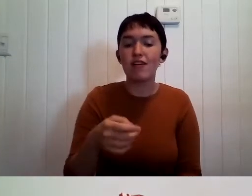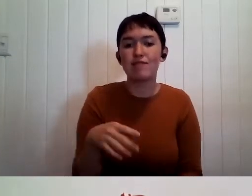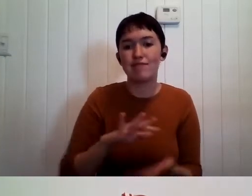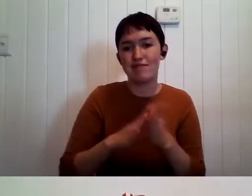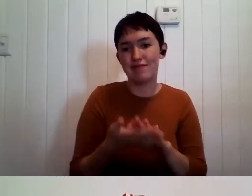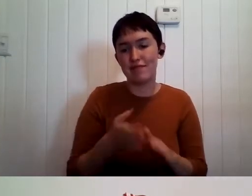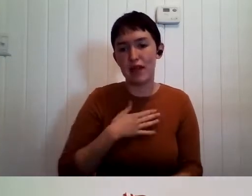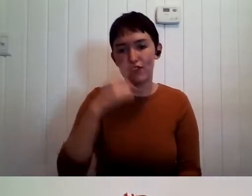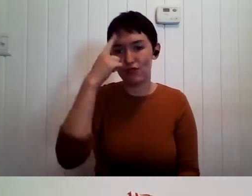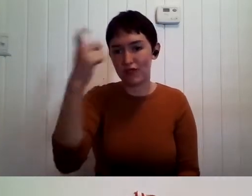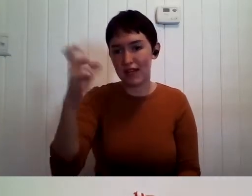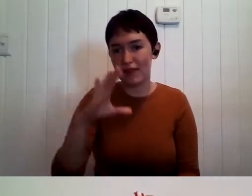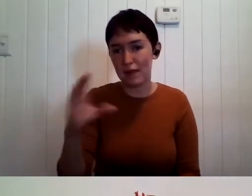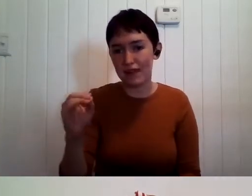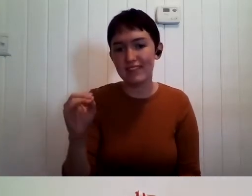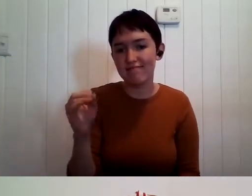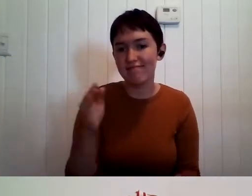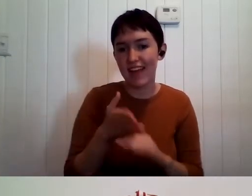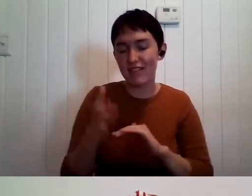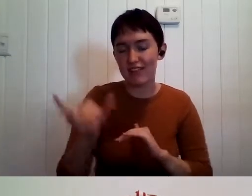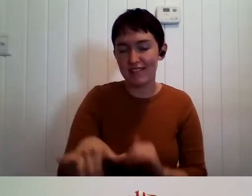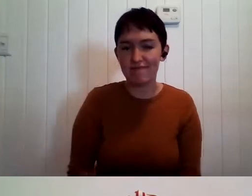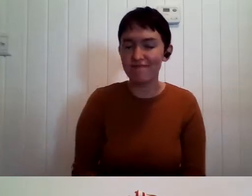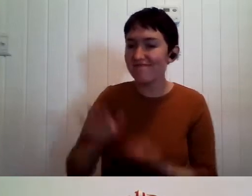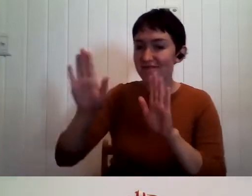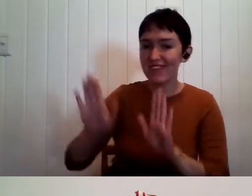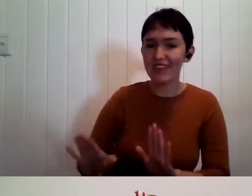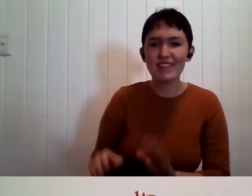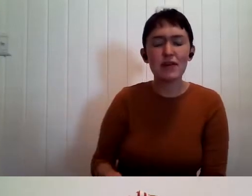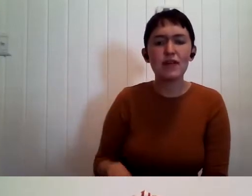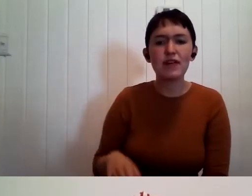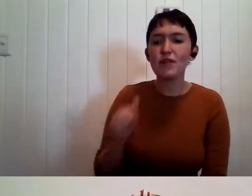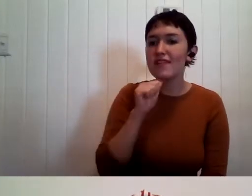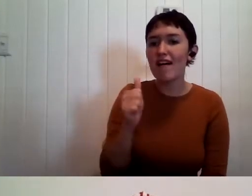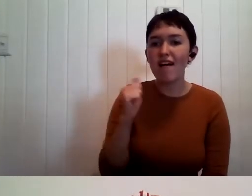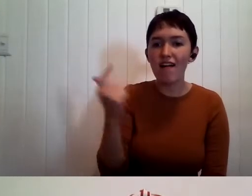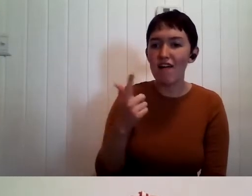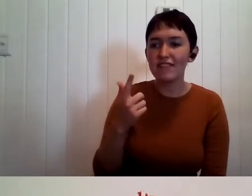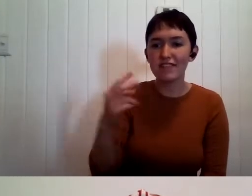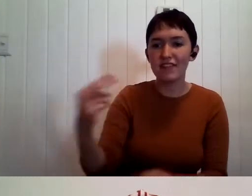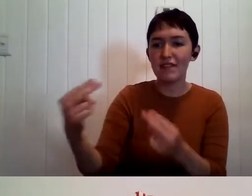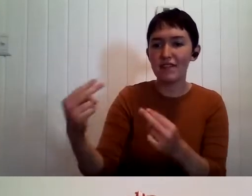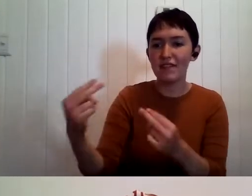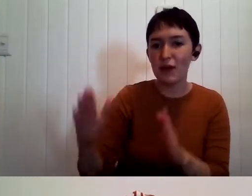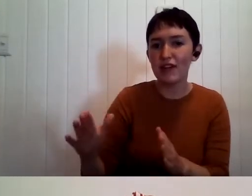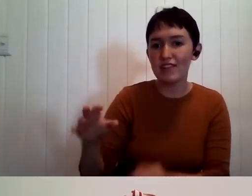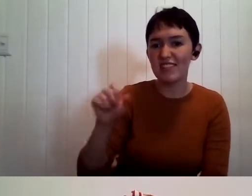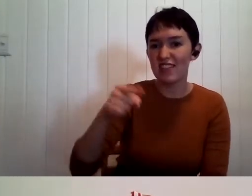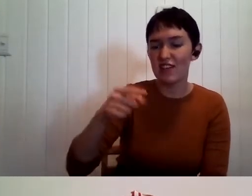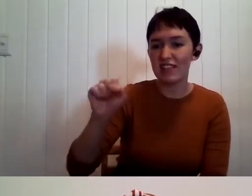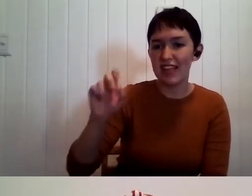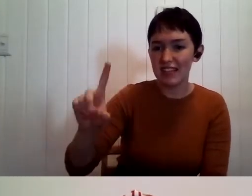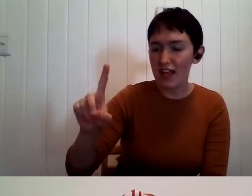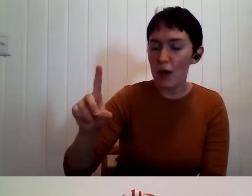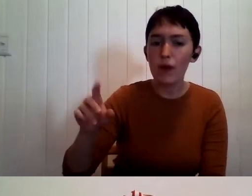class. Awesome. So obviously not all of our viewers are in San Diego, but there are biotech companies all over the country. There's a ton